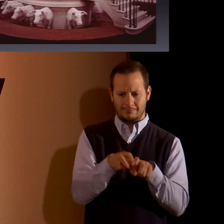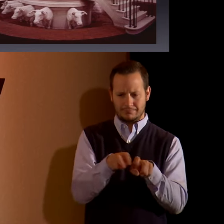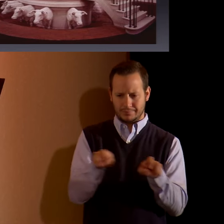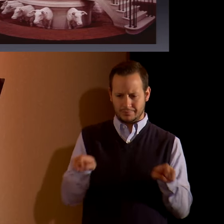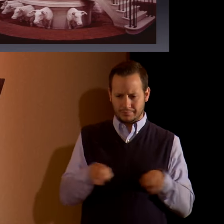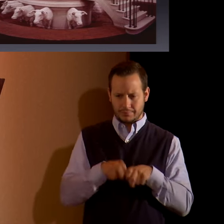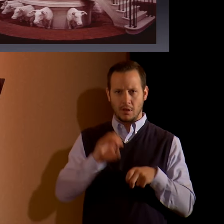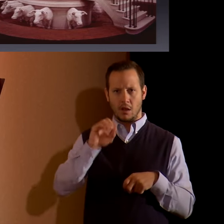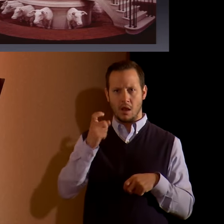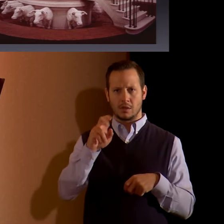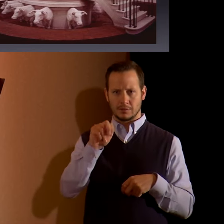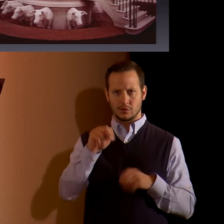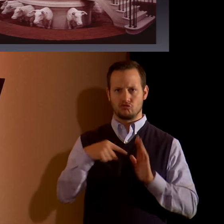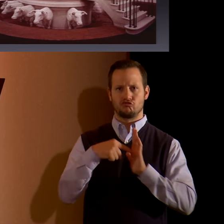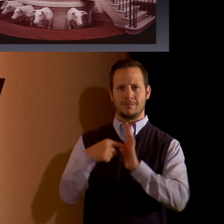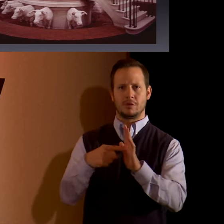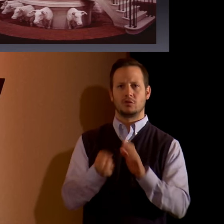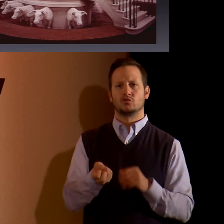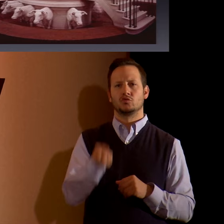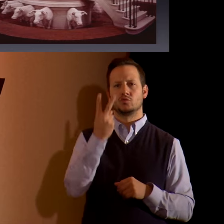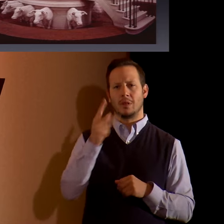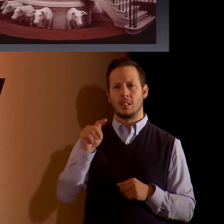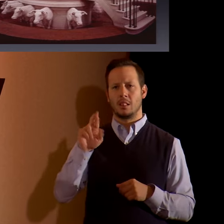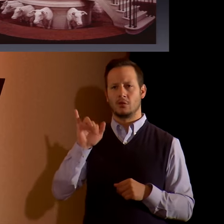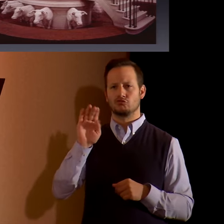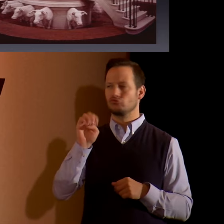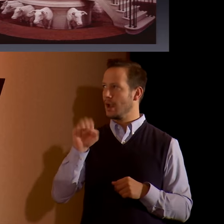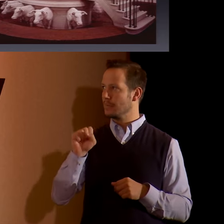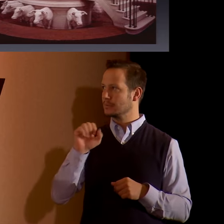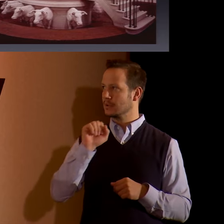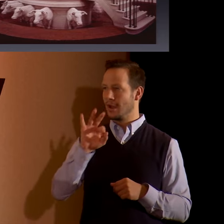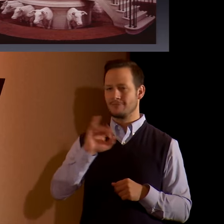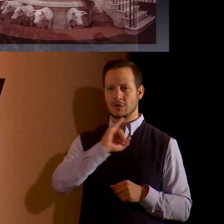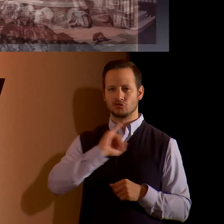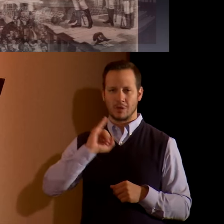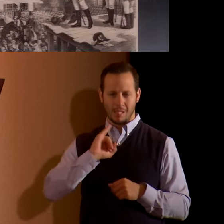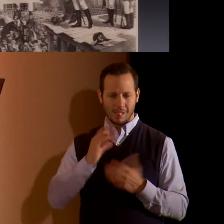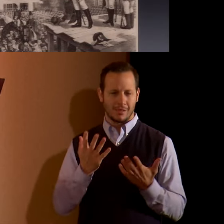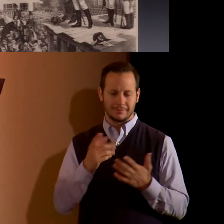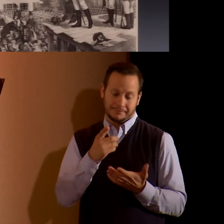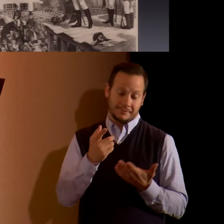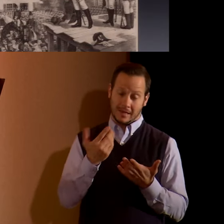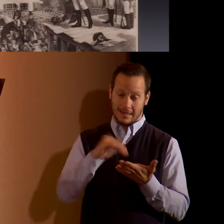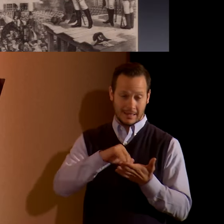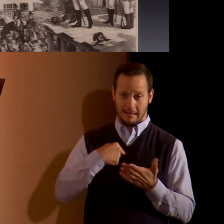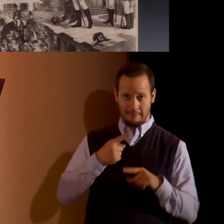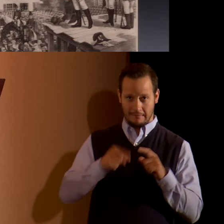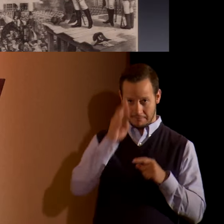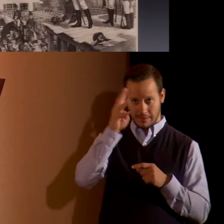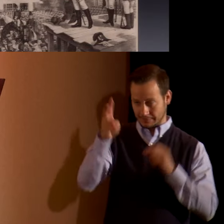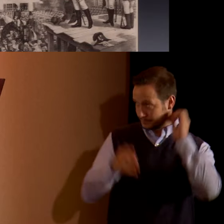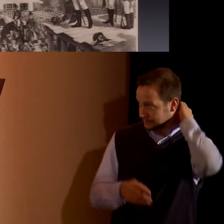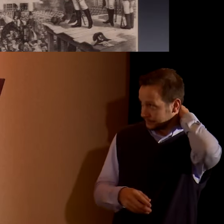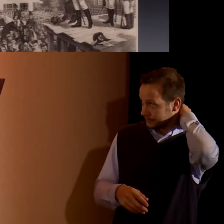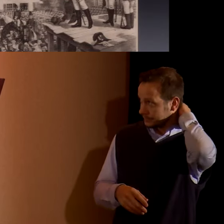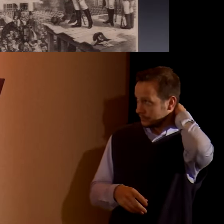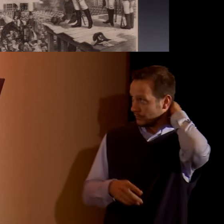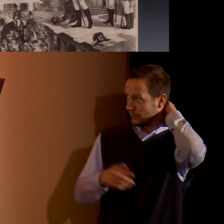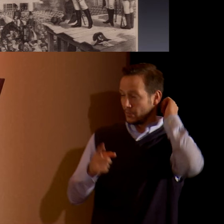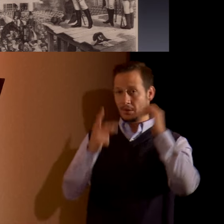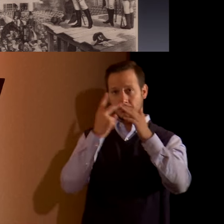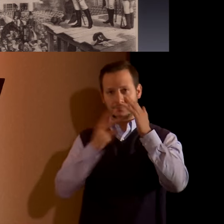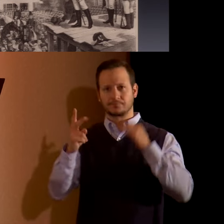oxen representing somehow the 12 tribes of Israel. You can't make this stuff up. Soon the prophet had styled